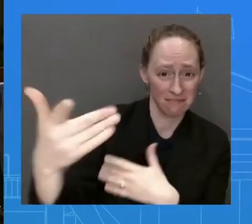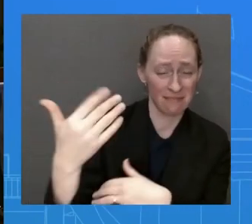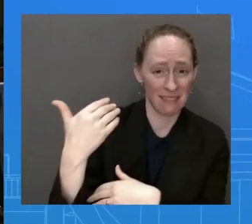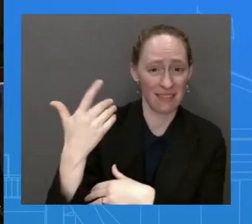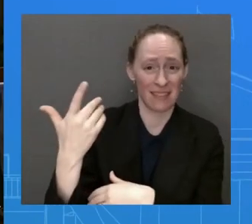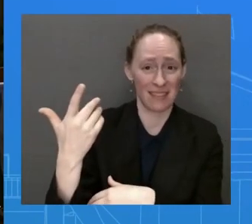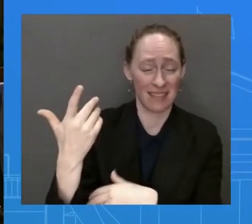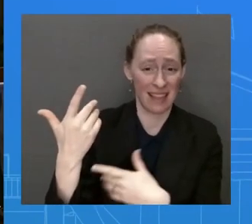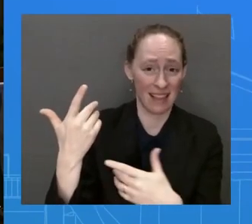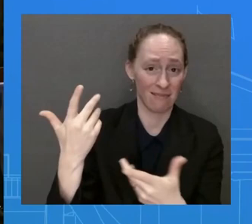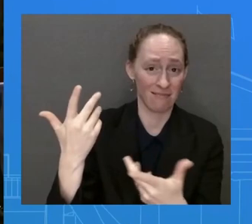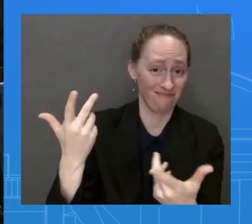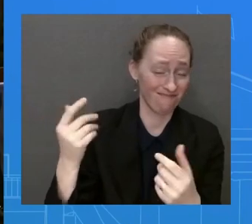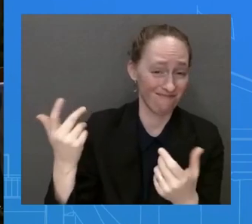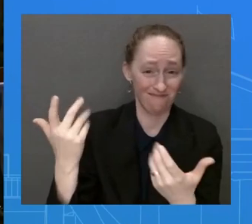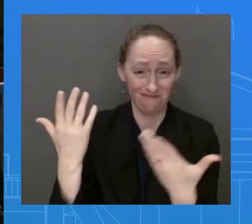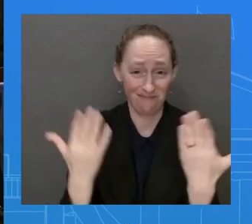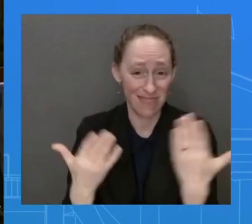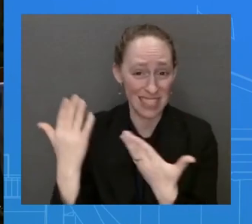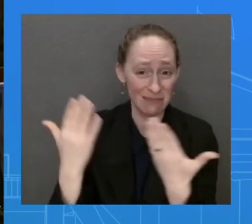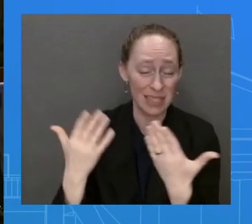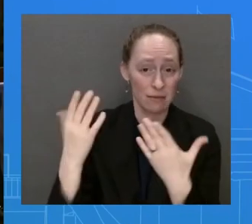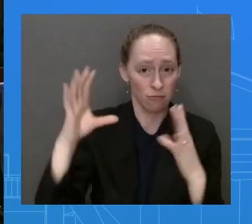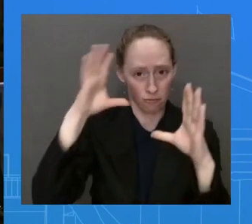whether to run again? Will this